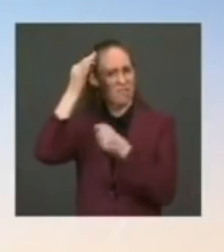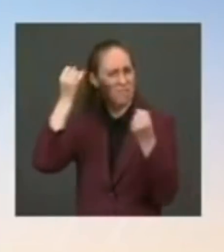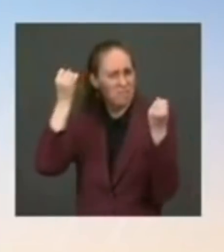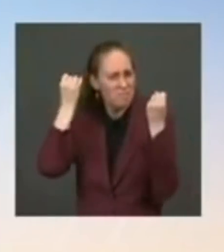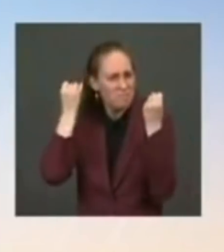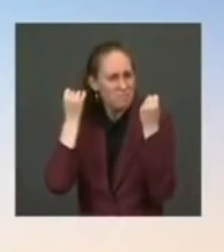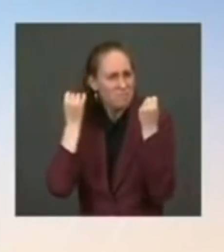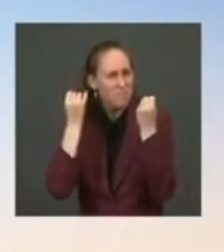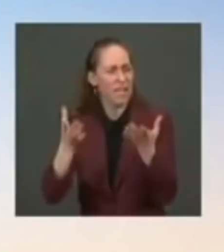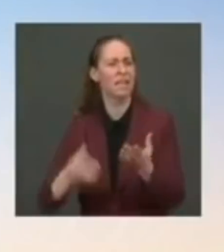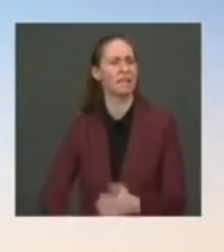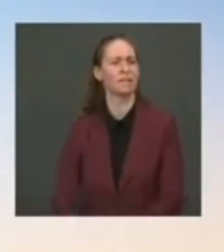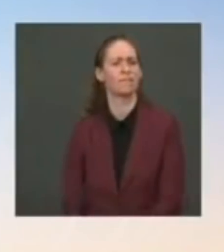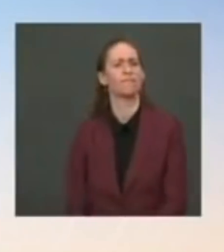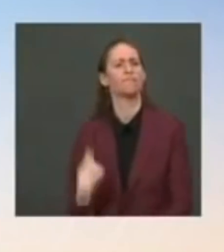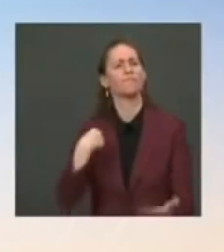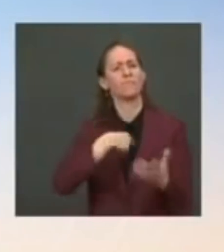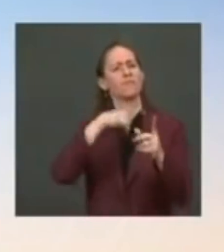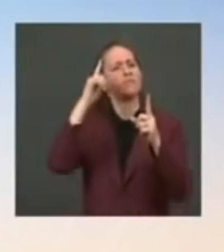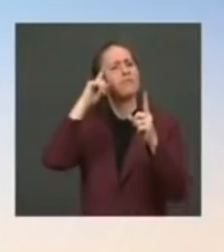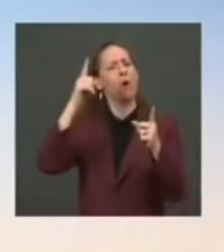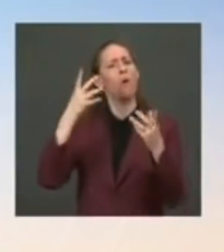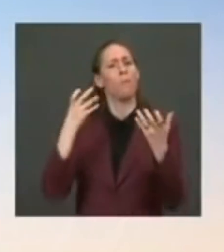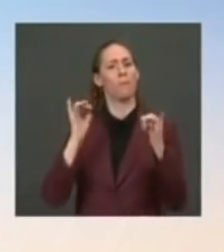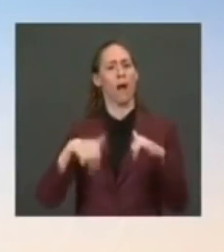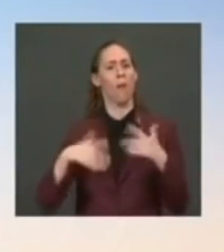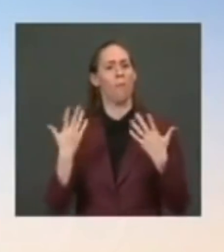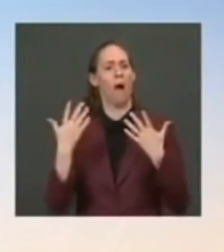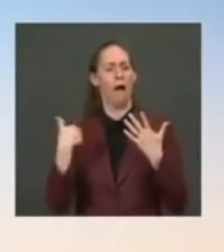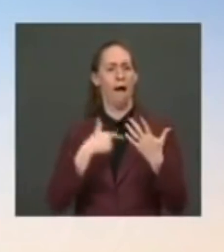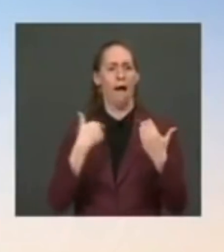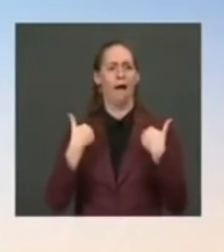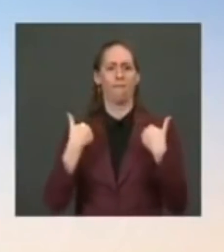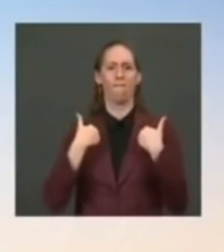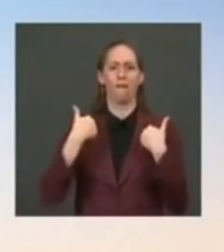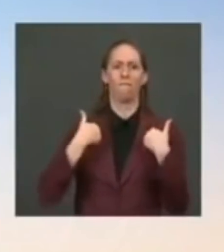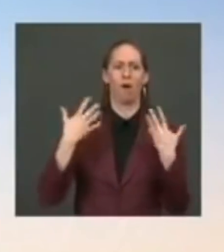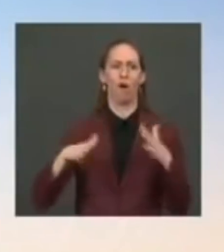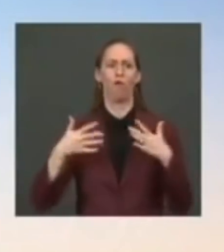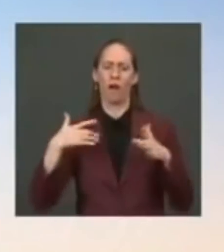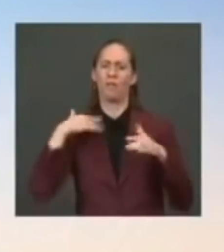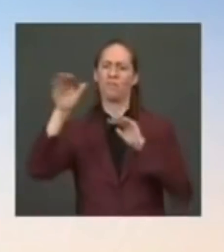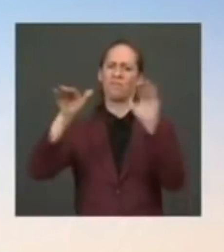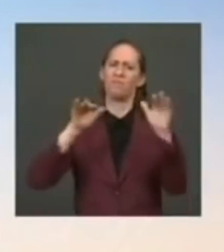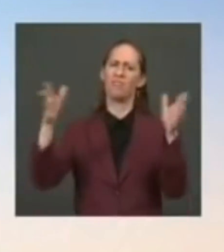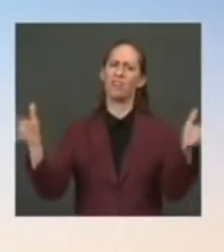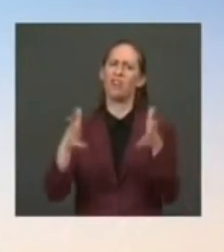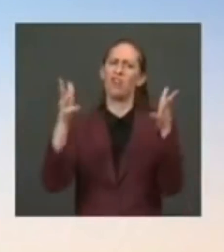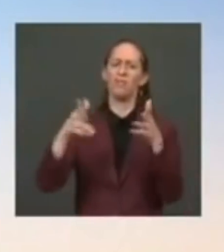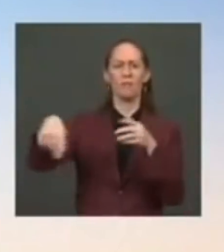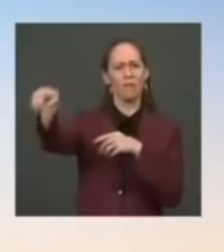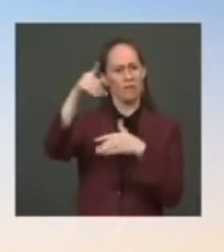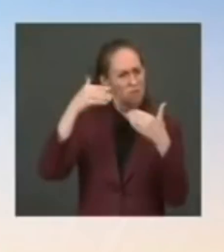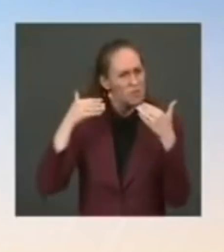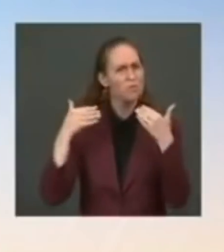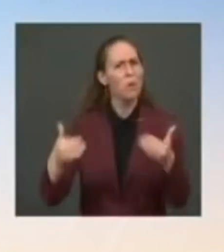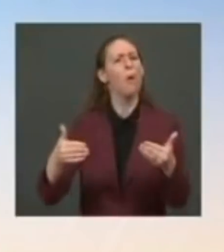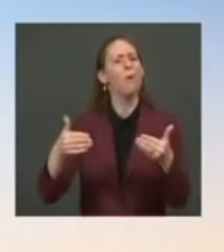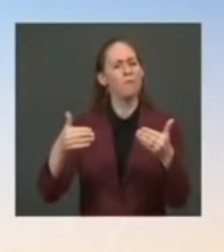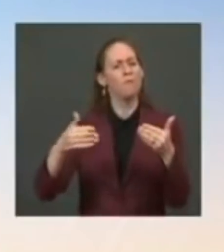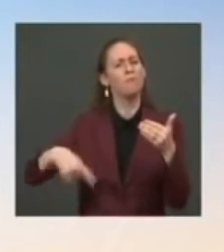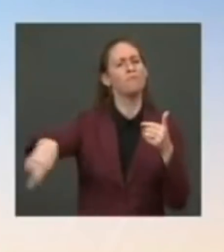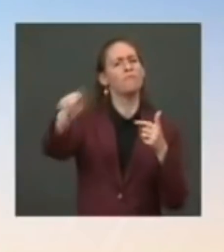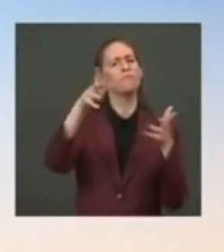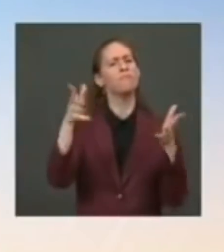and the federal government are doing it for a range of reasons. It creates certainty, it allows people to feel safe in the workplace, and it's good for the economy.